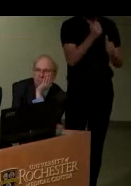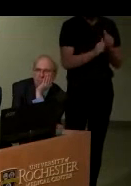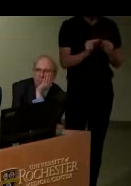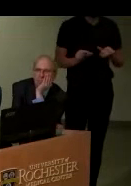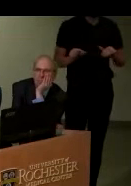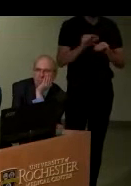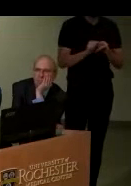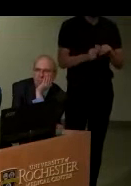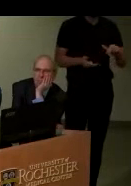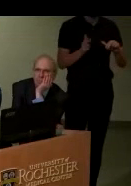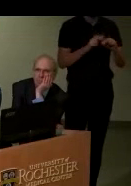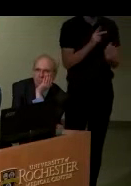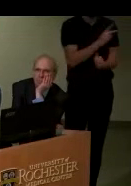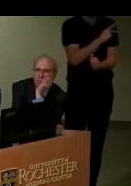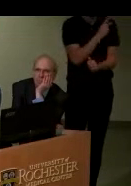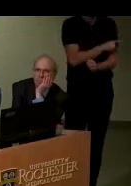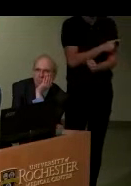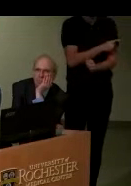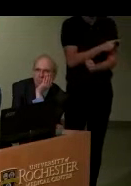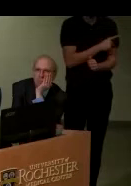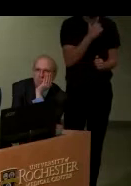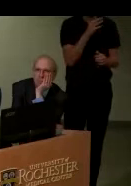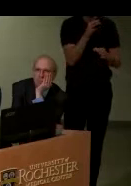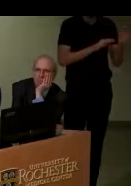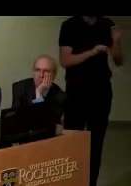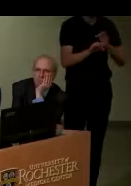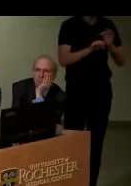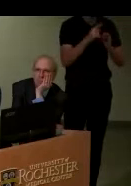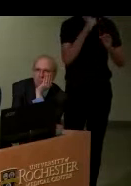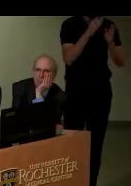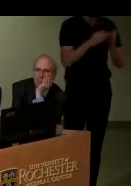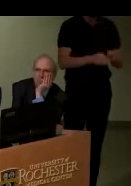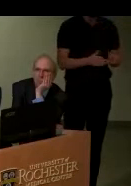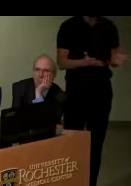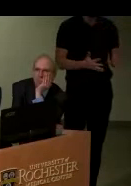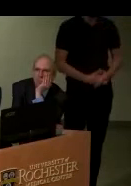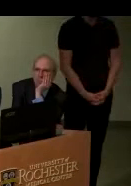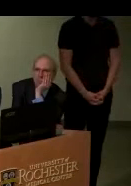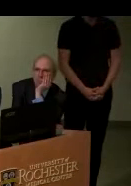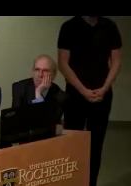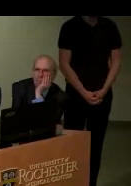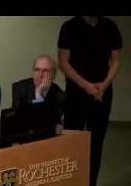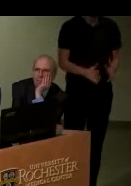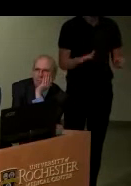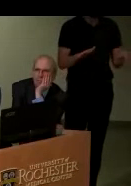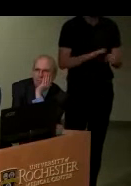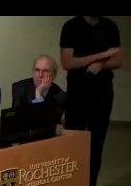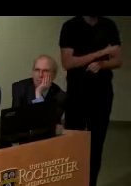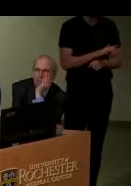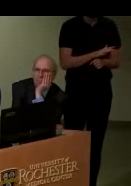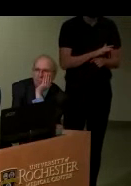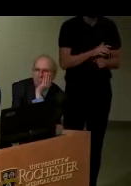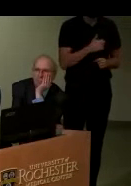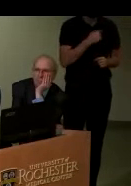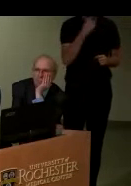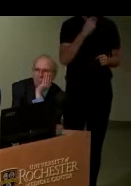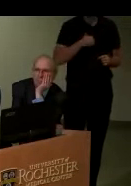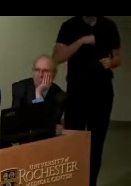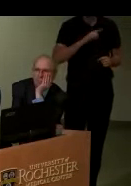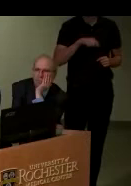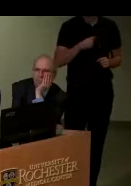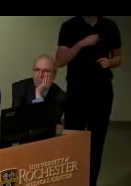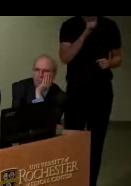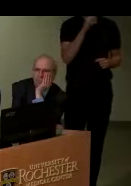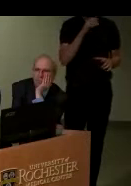increase in the patients paid for the person who was doing that time completely. I think we just have not